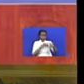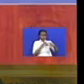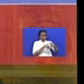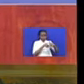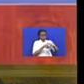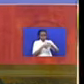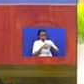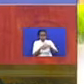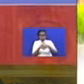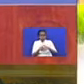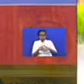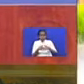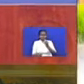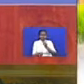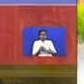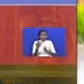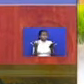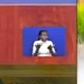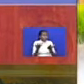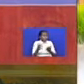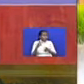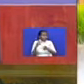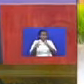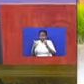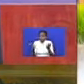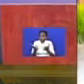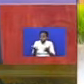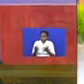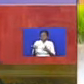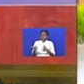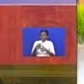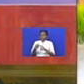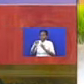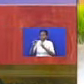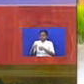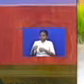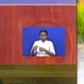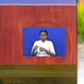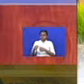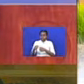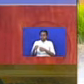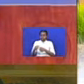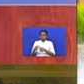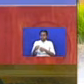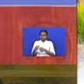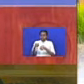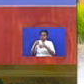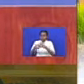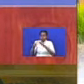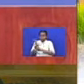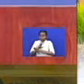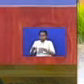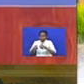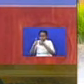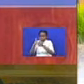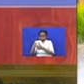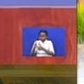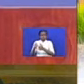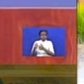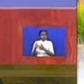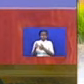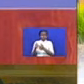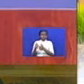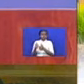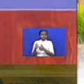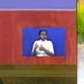rice aggregation and from the processing down to Mama Njeri's farm. So that I can be able to tell you, when you buy